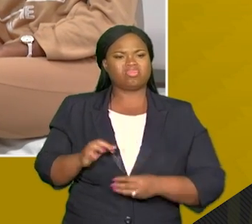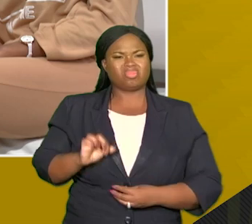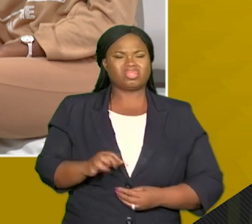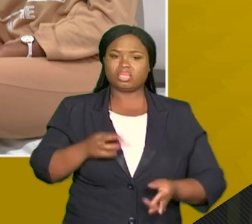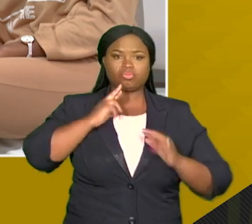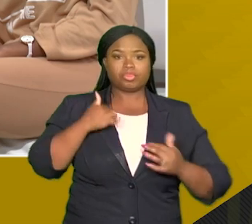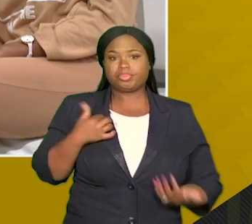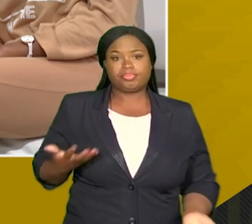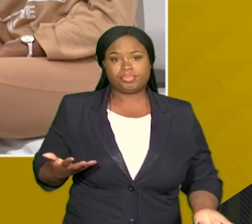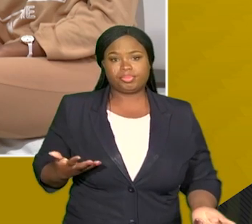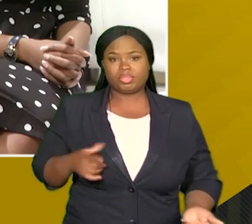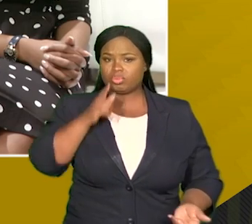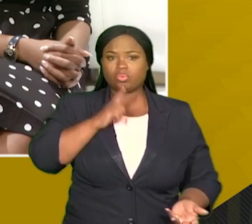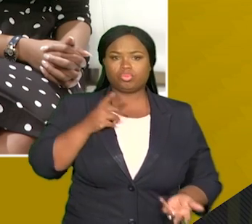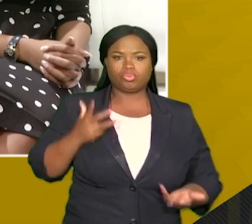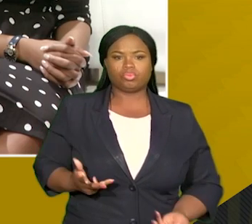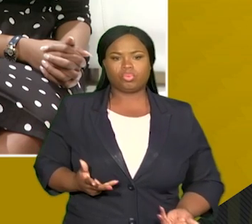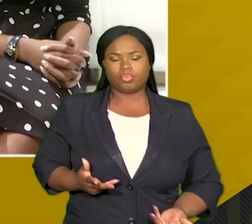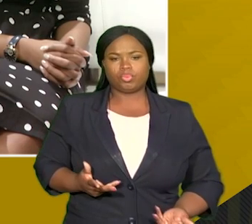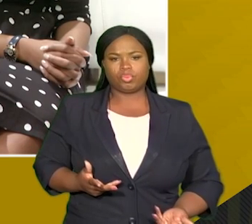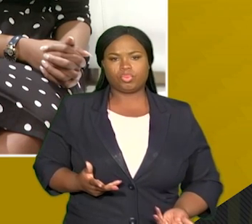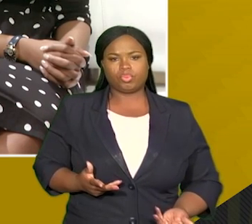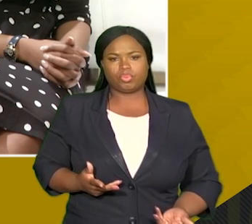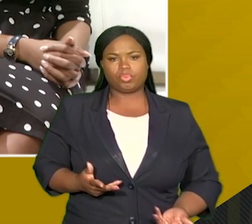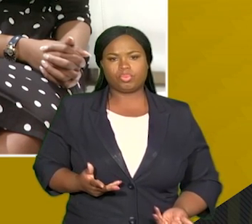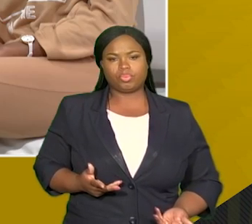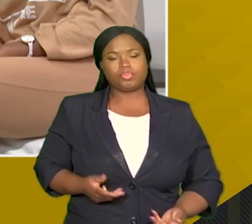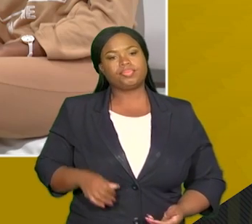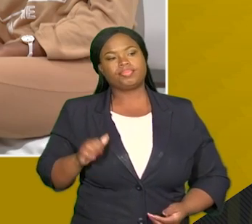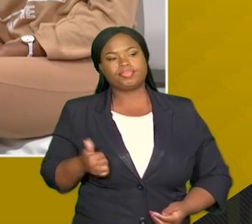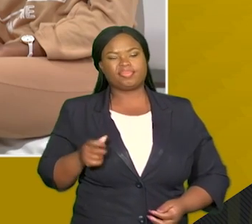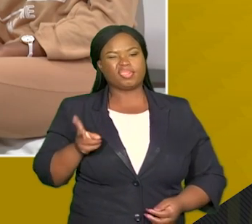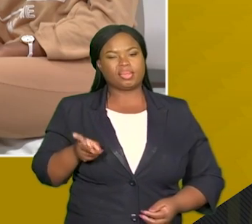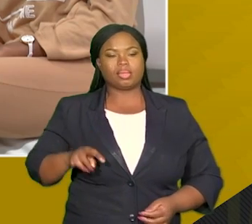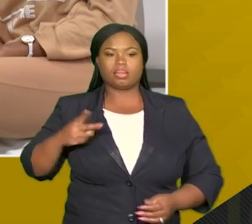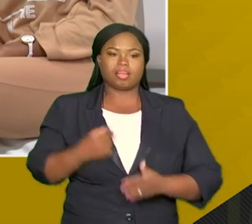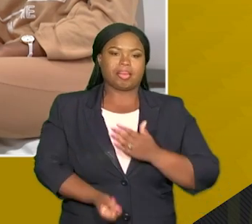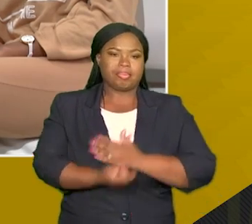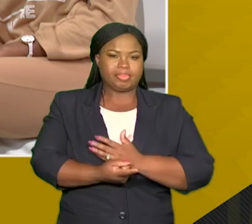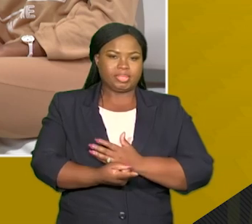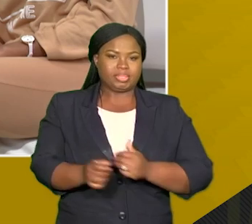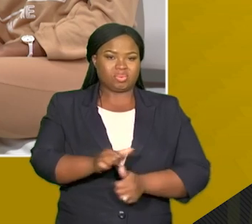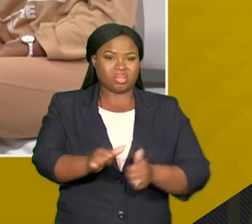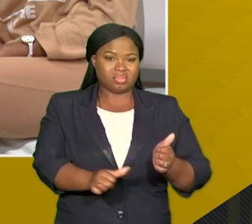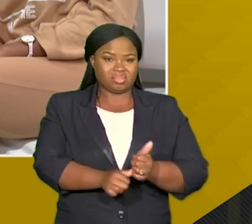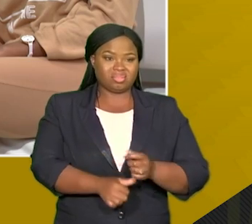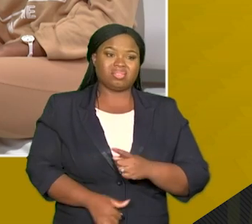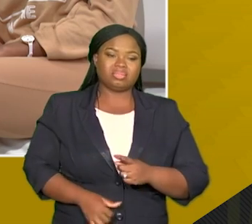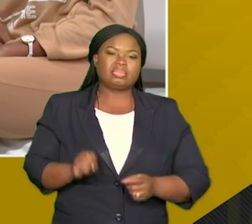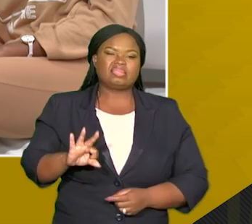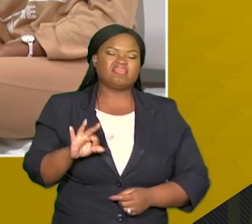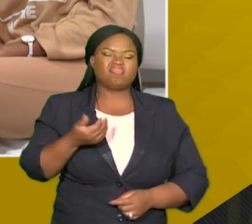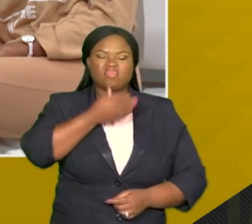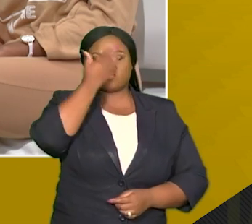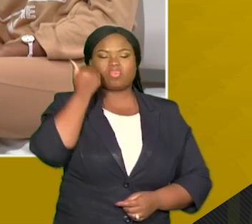the answer that I got. Yes, that's what I get from them. And another thing, ukuthi uthole assistance. If you don't know